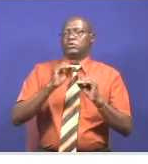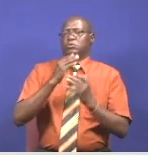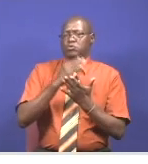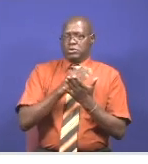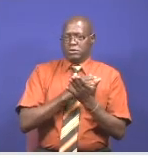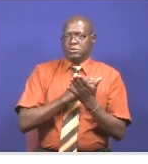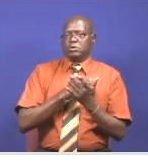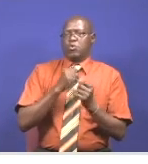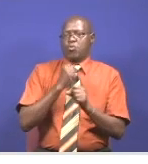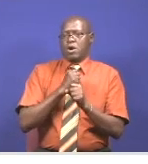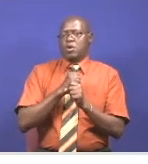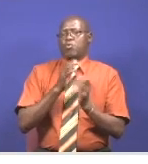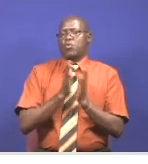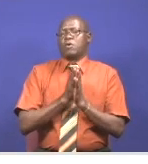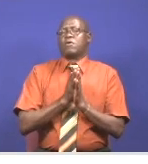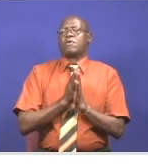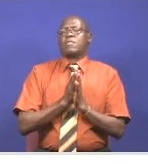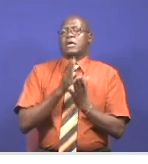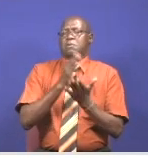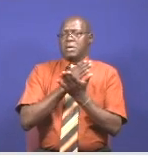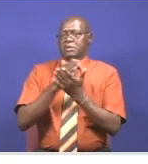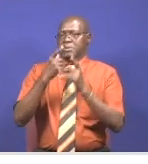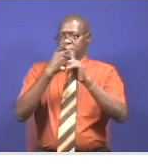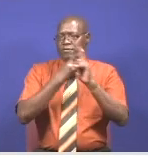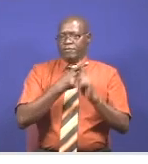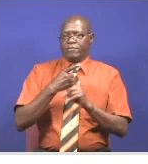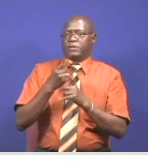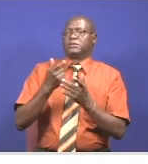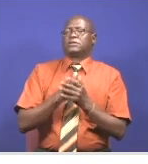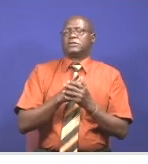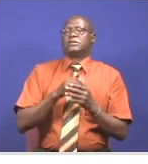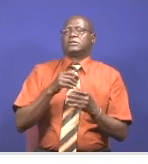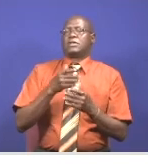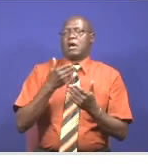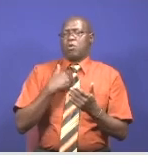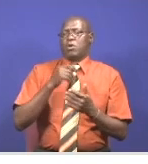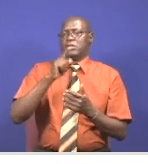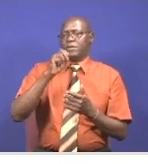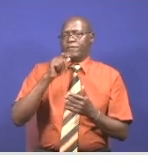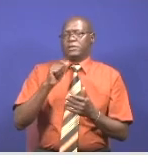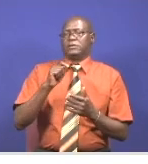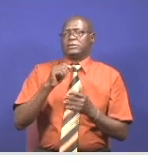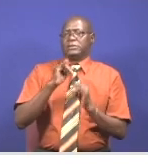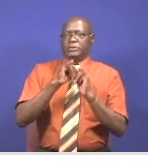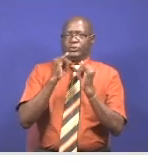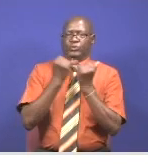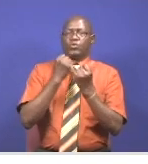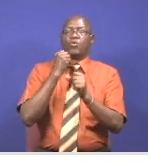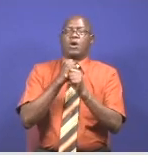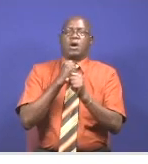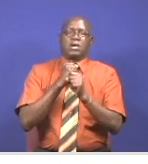these agencies and the government to mount these programs at our TVET institutions. We are working with the range